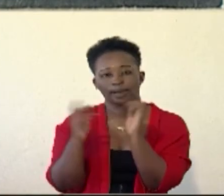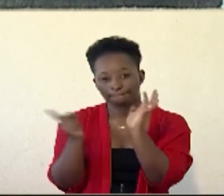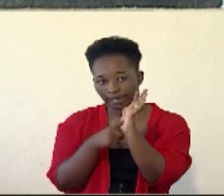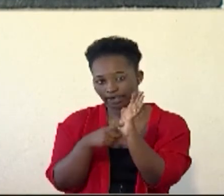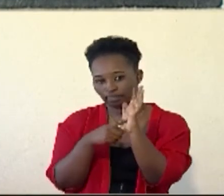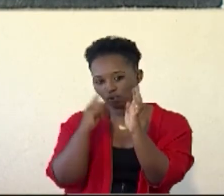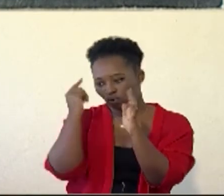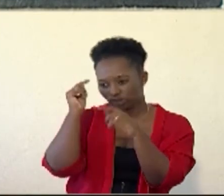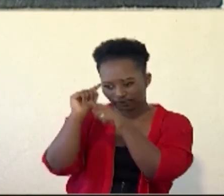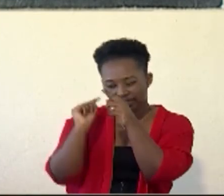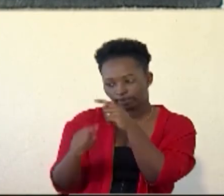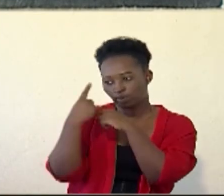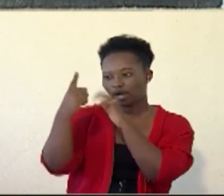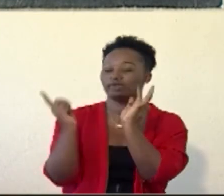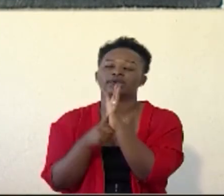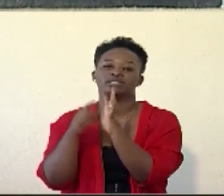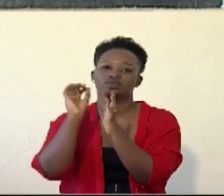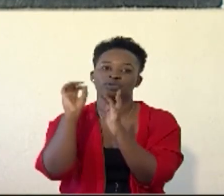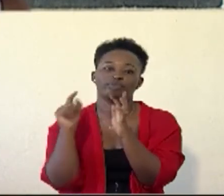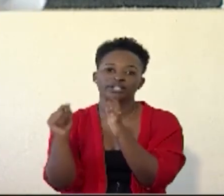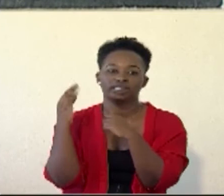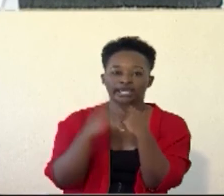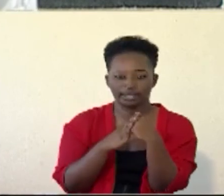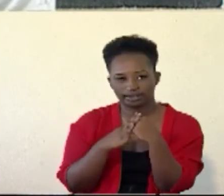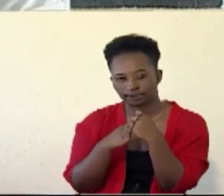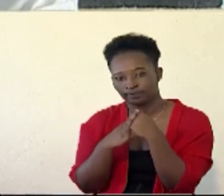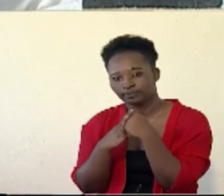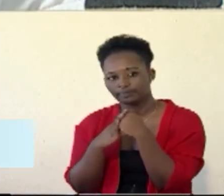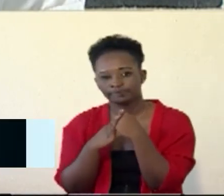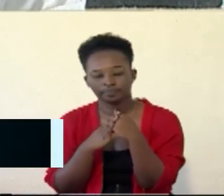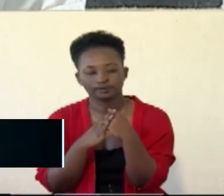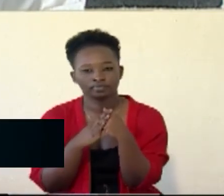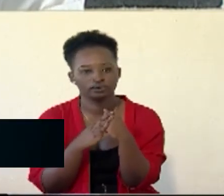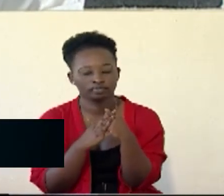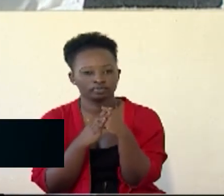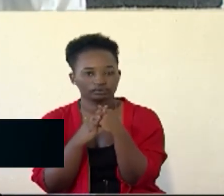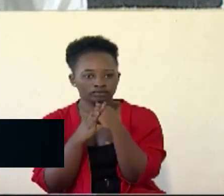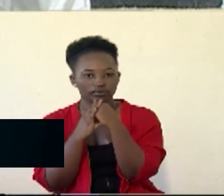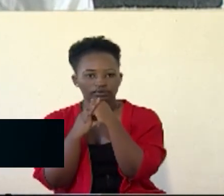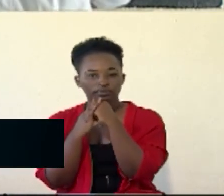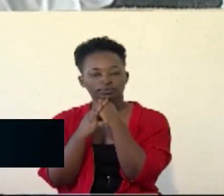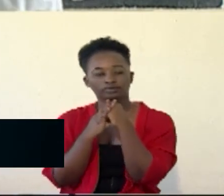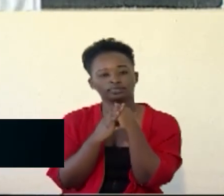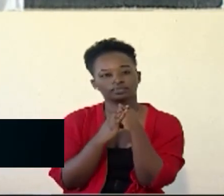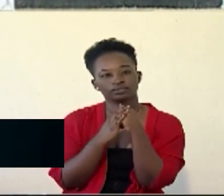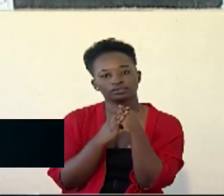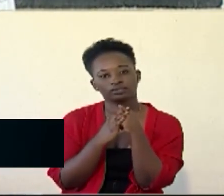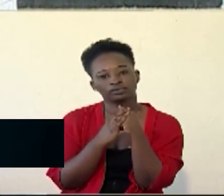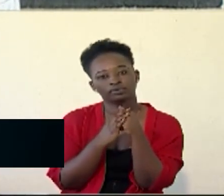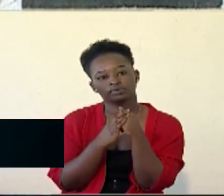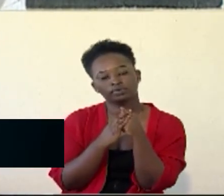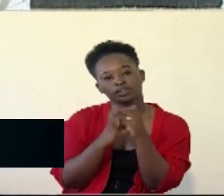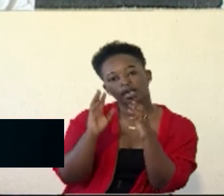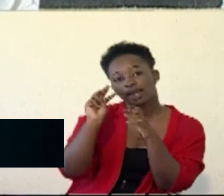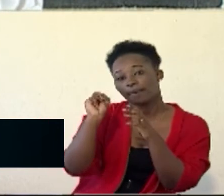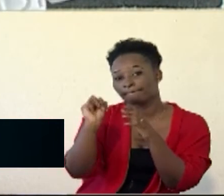we shall substitute 0.8. It is 0.8. 1 minus 0.8.